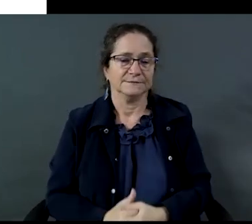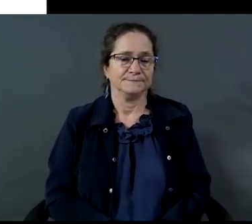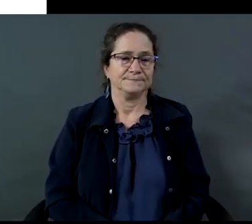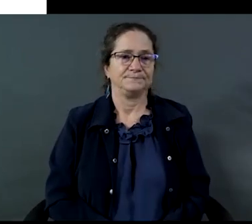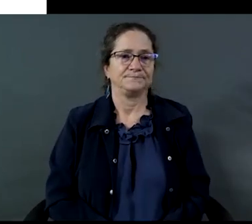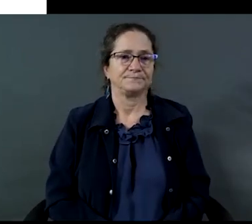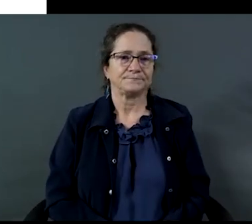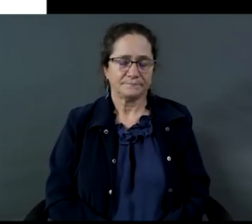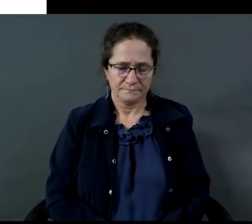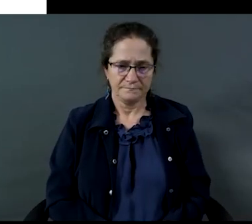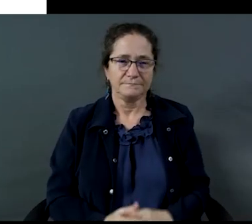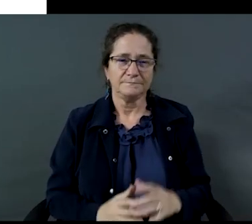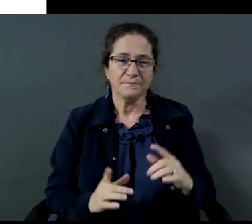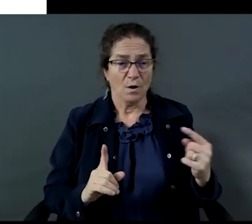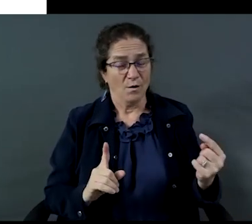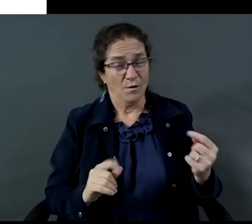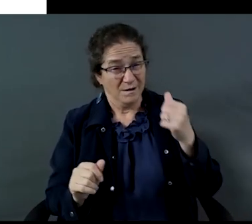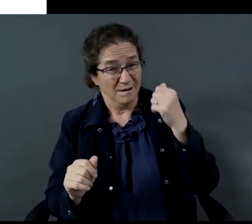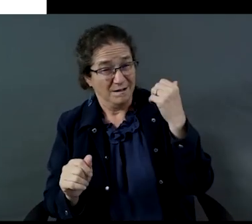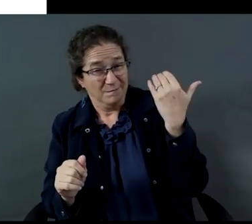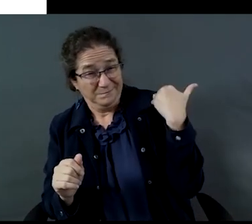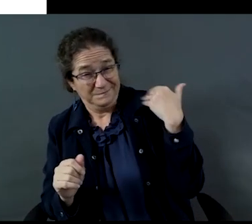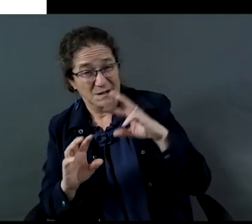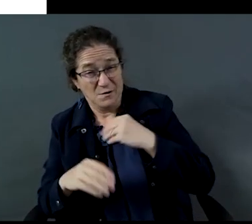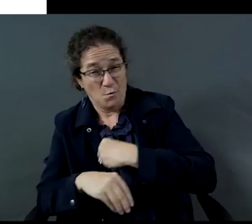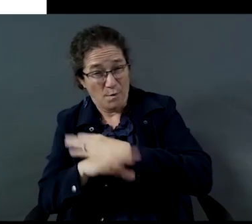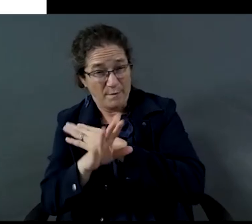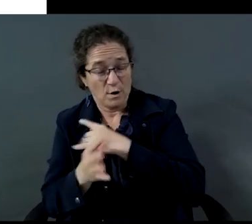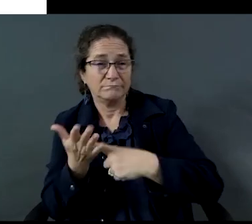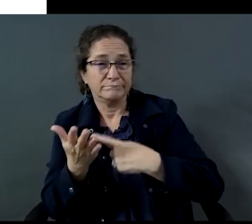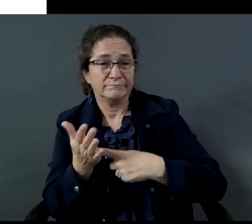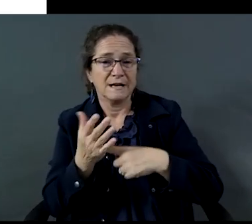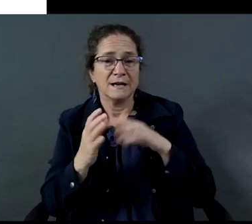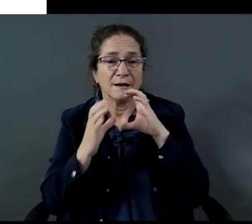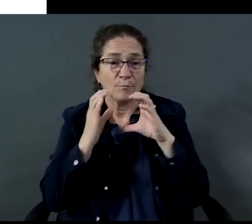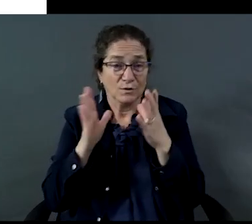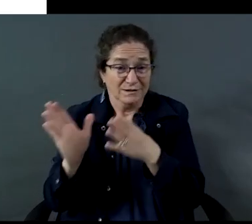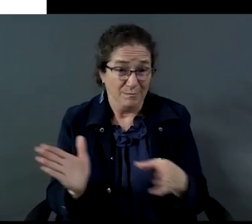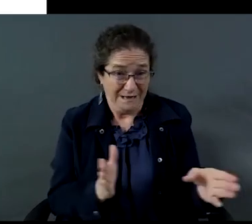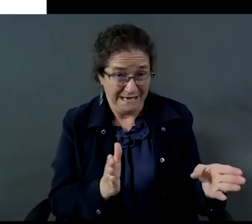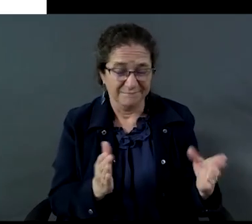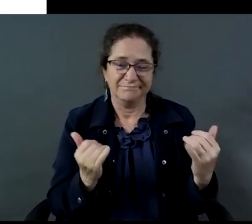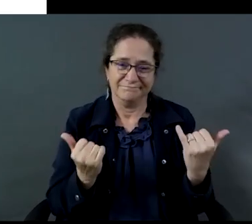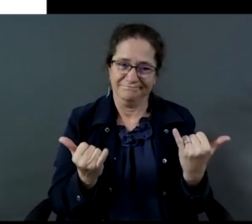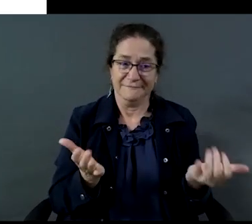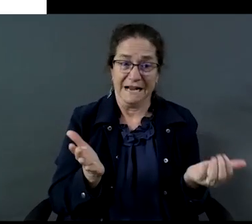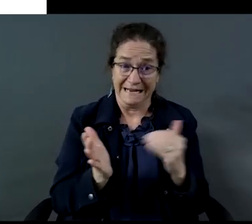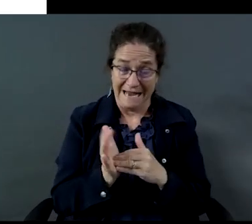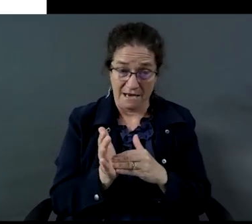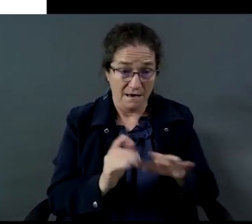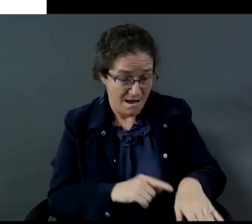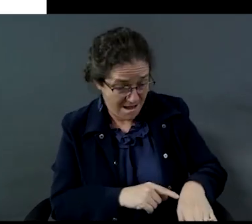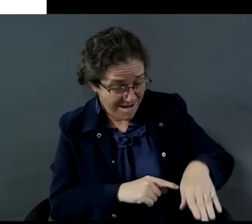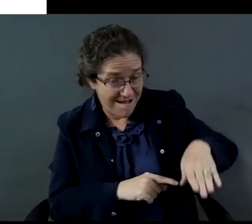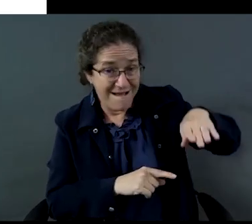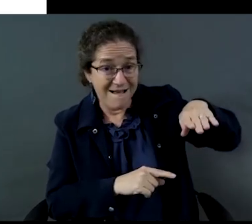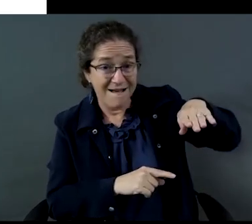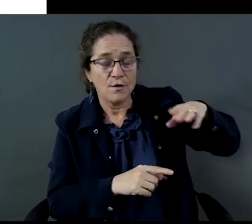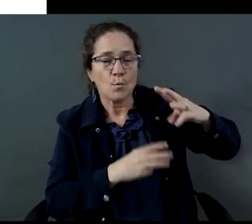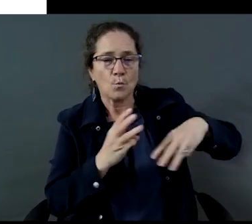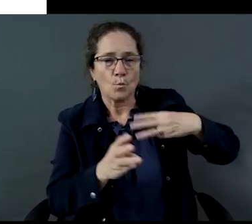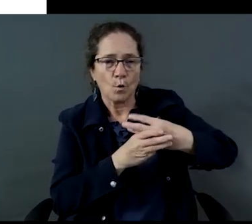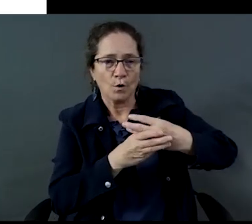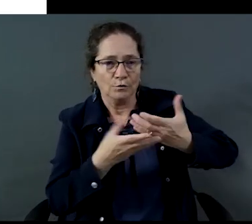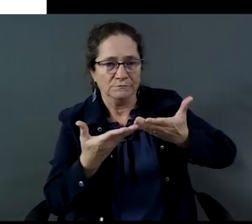The communication plan, I mentioned this in the last webinar, but as we get older and our world gets bigger, how we communicate will